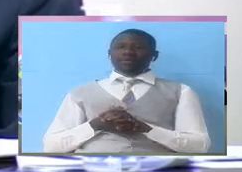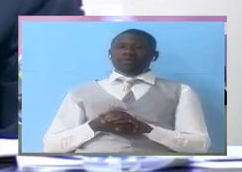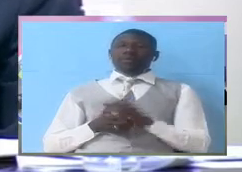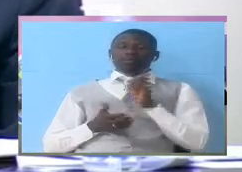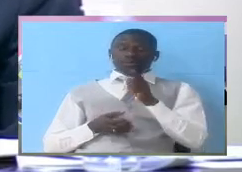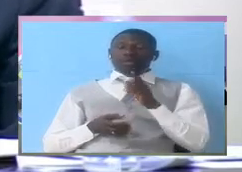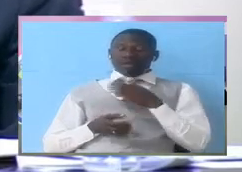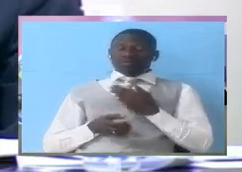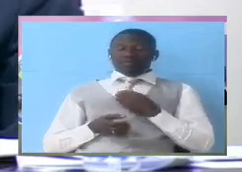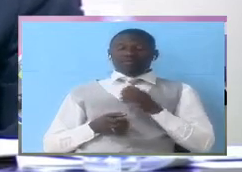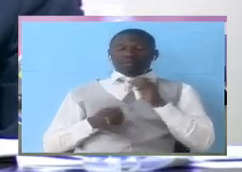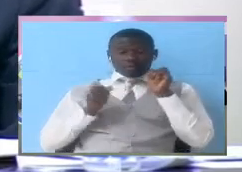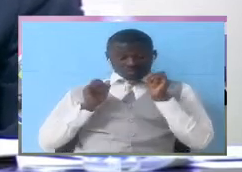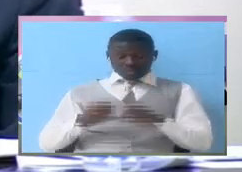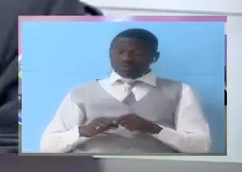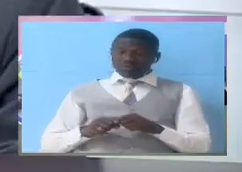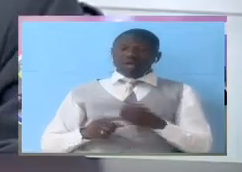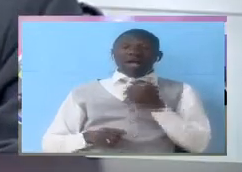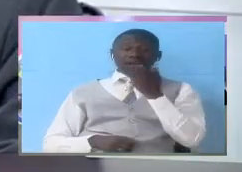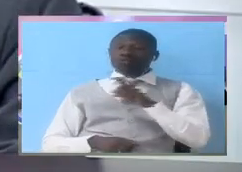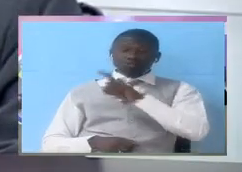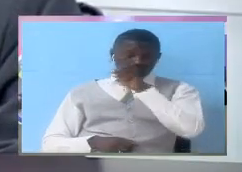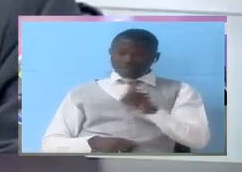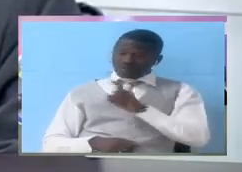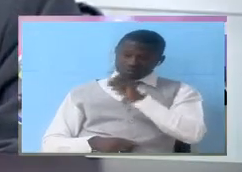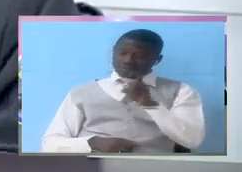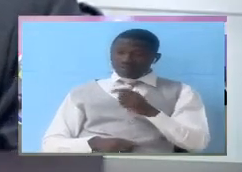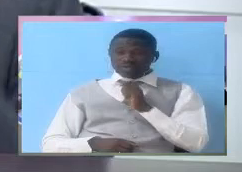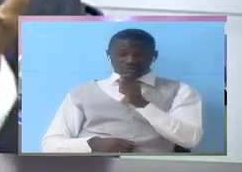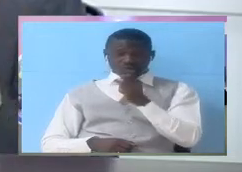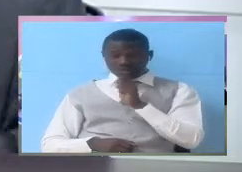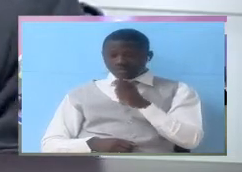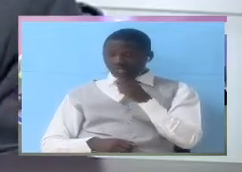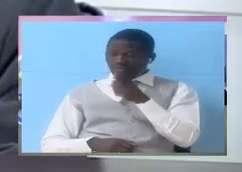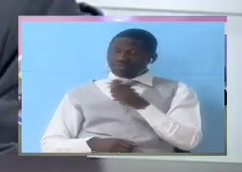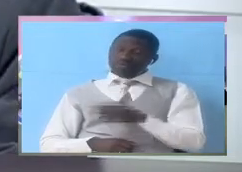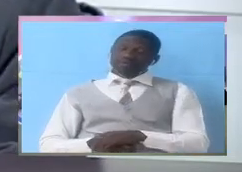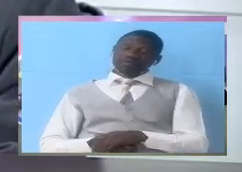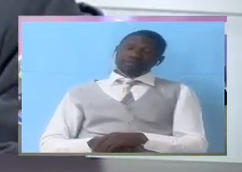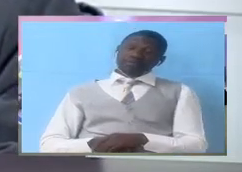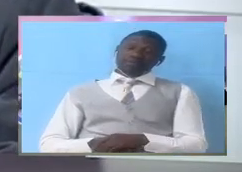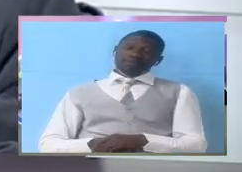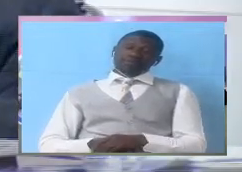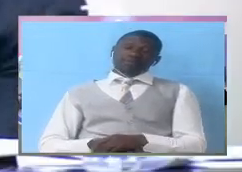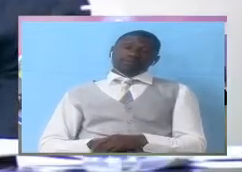more interrogation. Way rek dafa laaj nañ benen gis yo xamne mom lañ ci wara toftal.